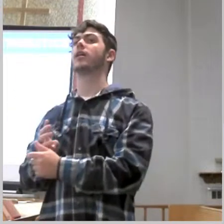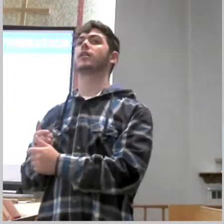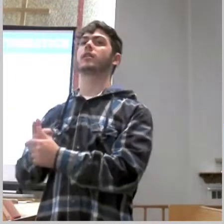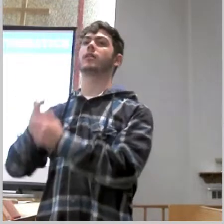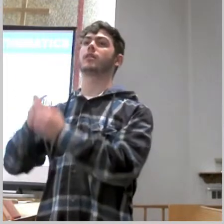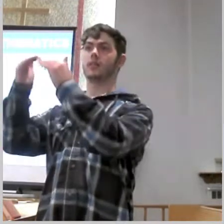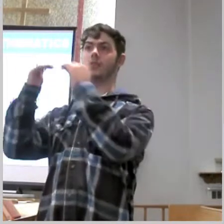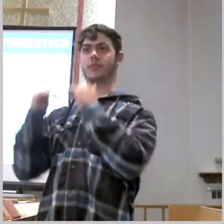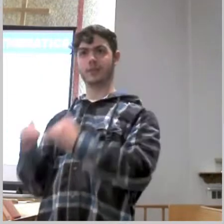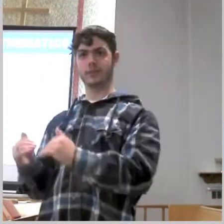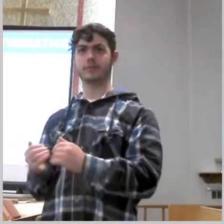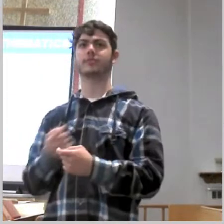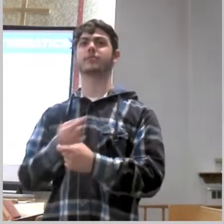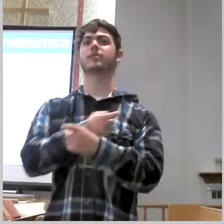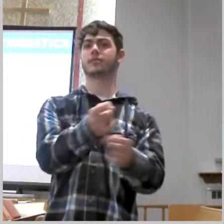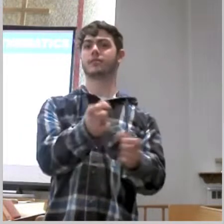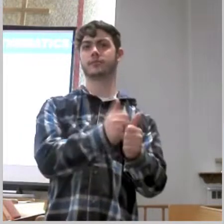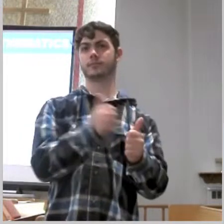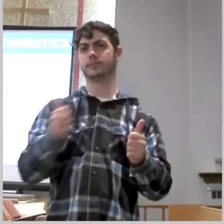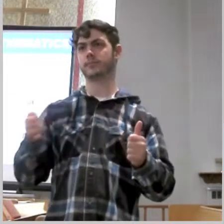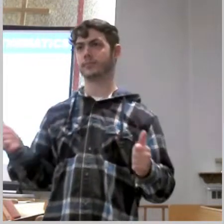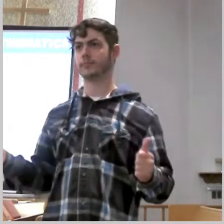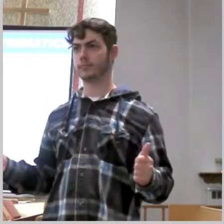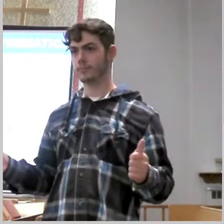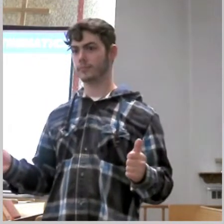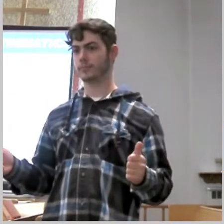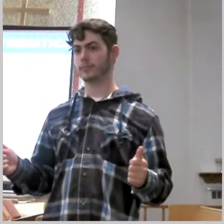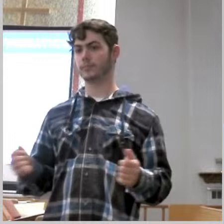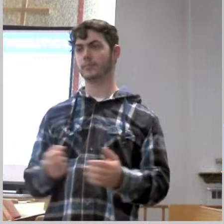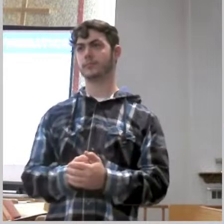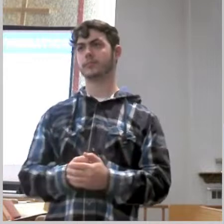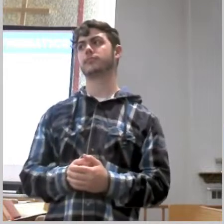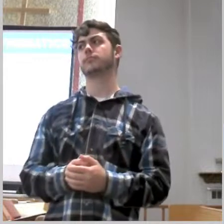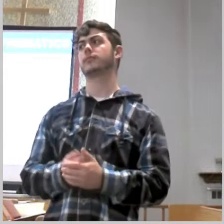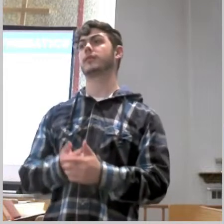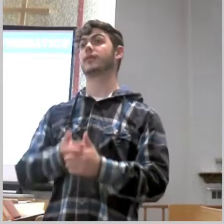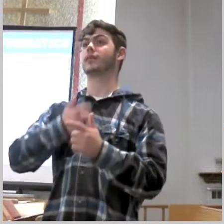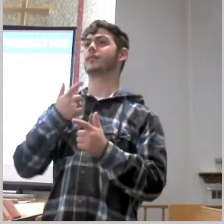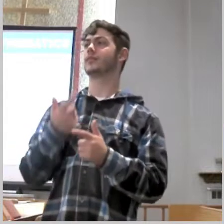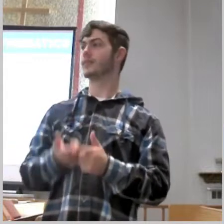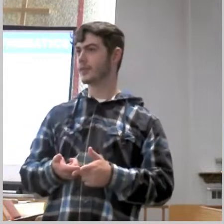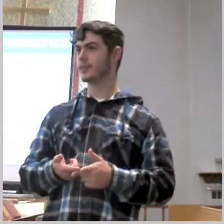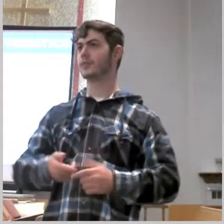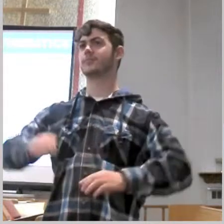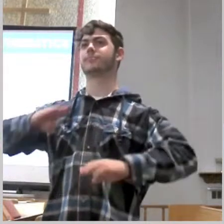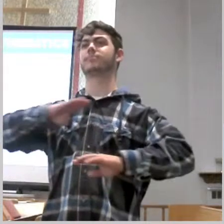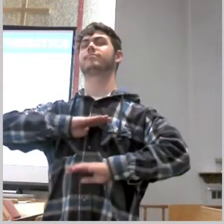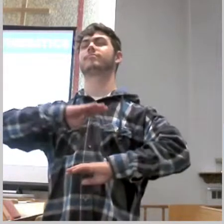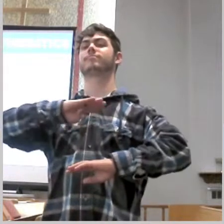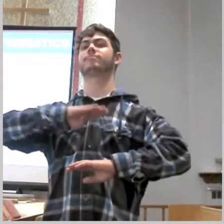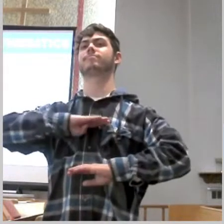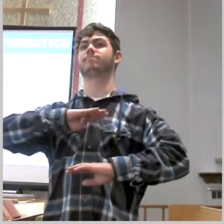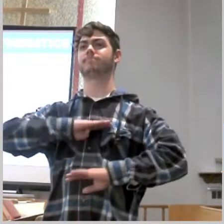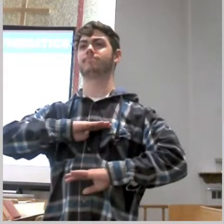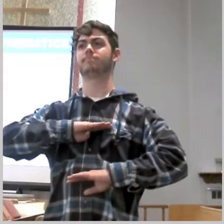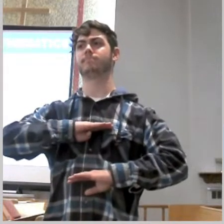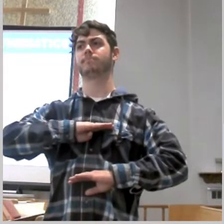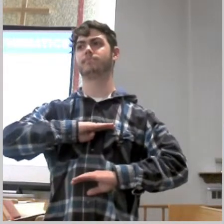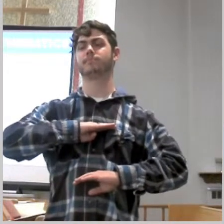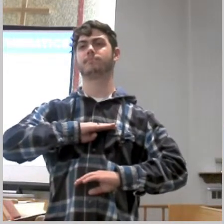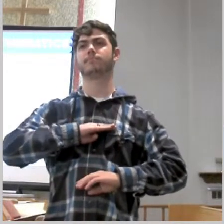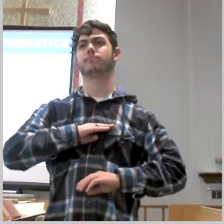I'm not talking about me. First to God and then to one another. That's when we're able to complete